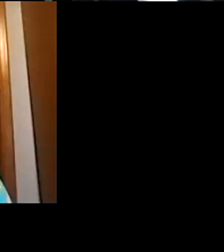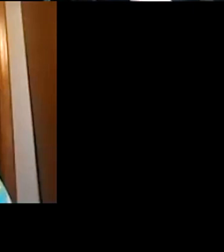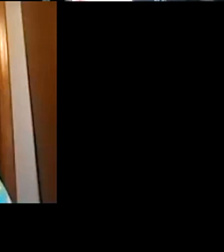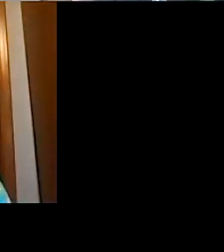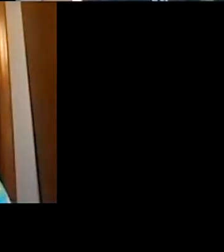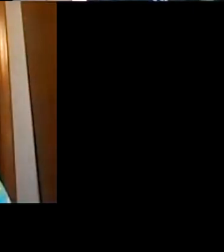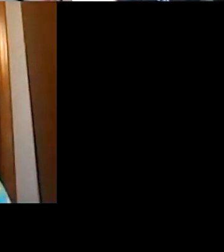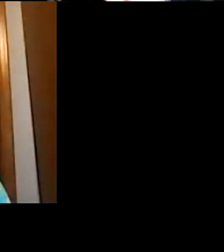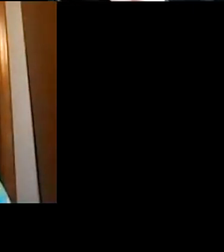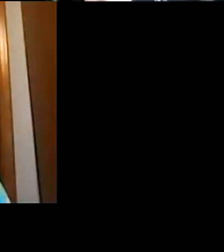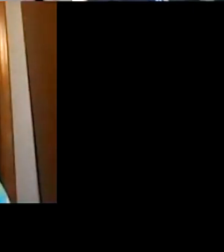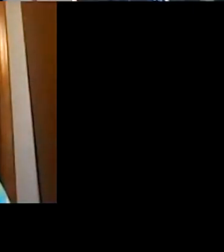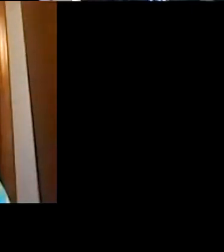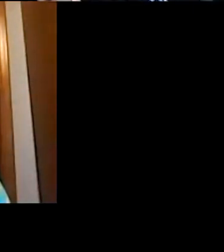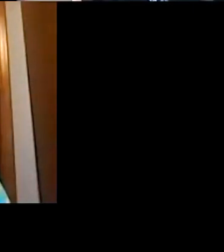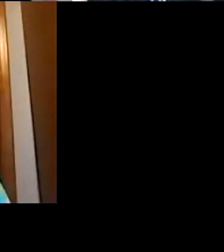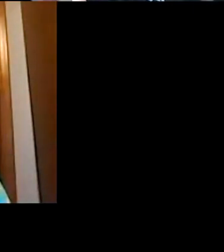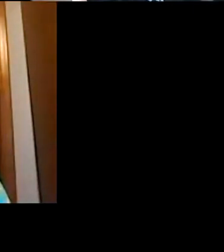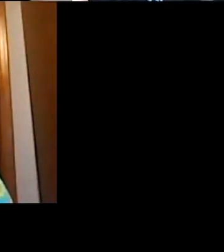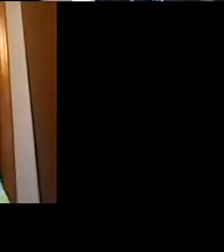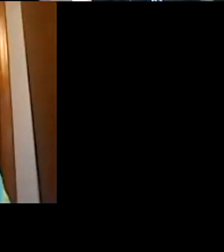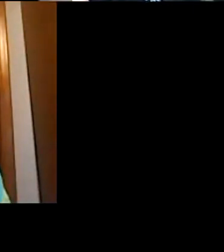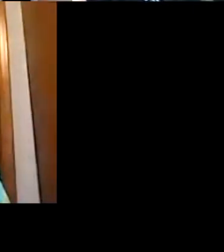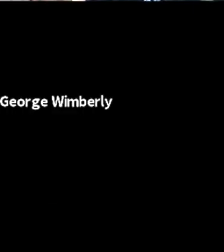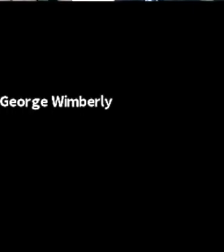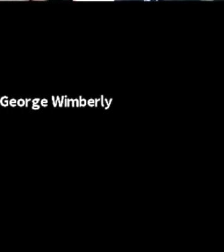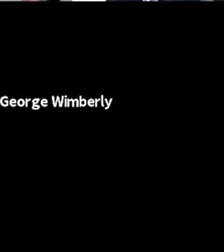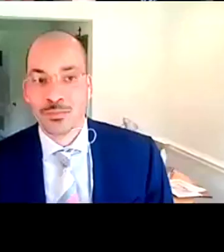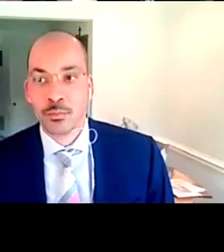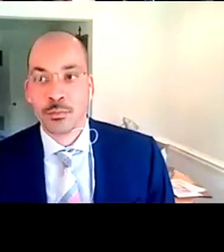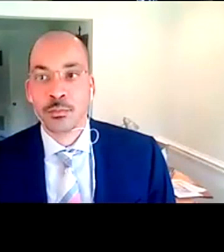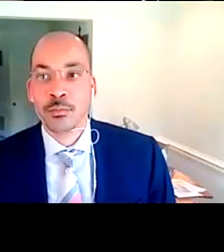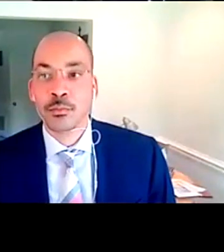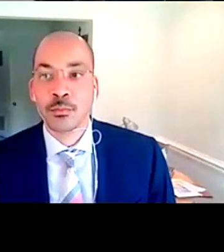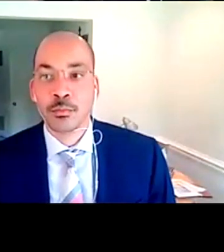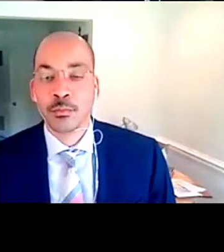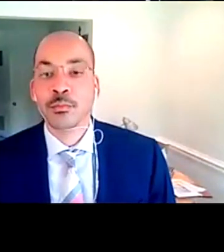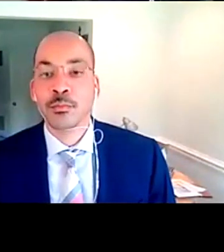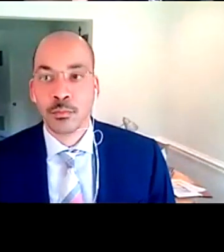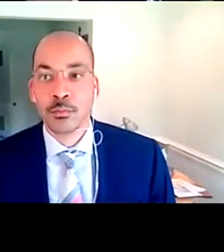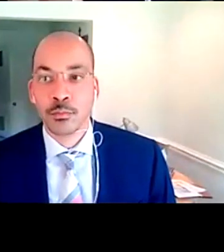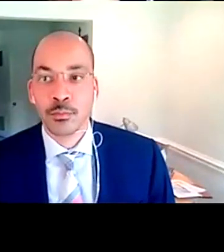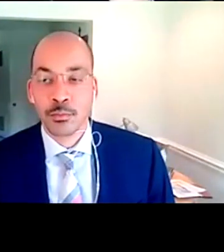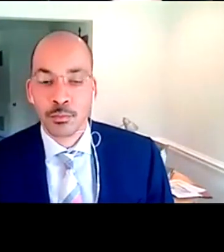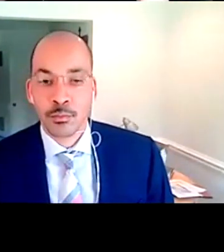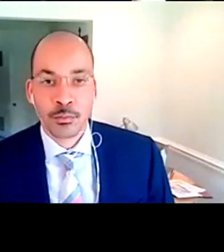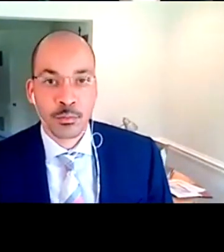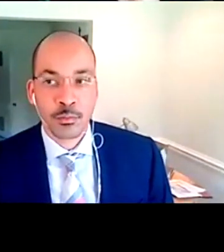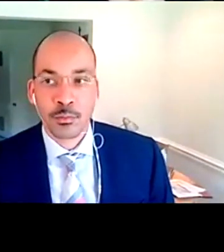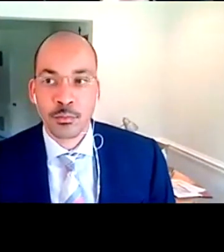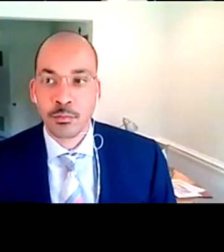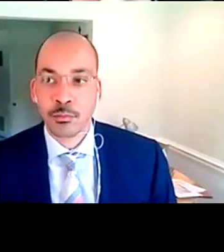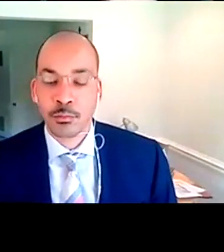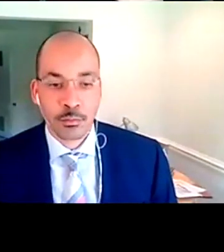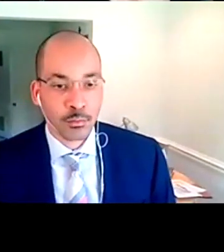are a little bit my final words, because I was looking at a lot of questions that came from a very quantitative perspective, and it's like, it